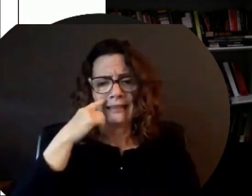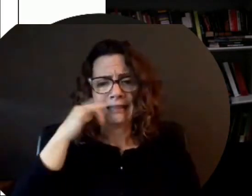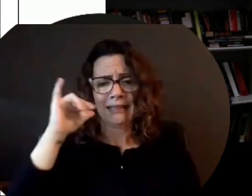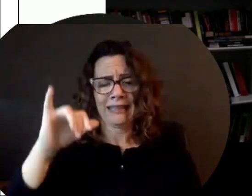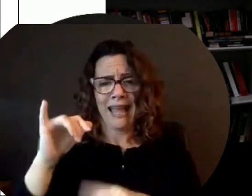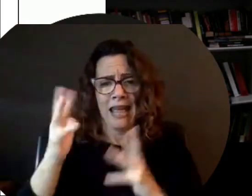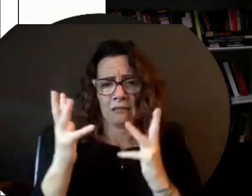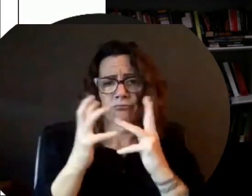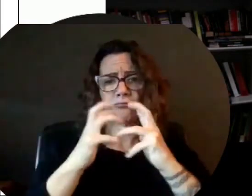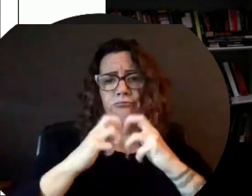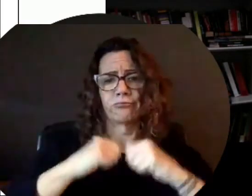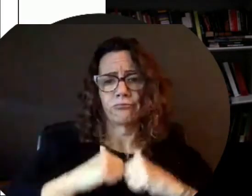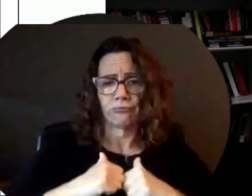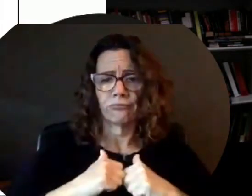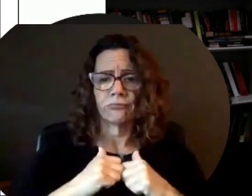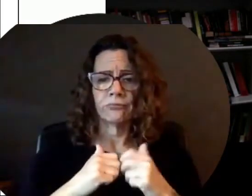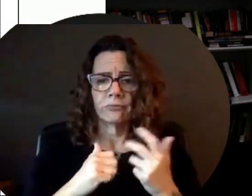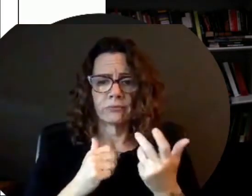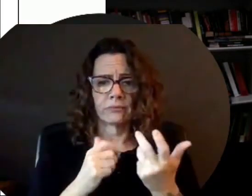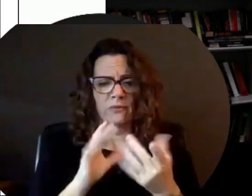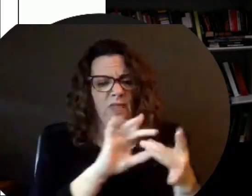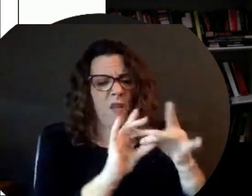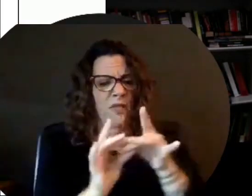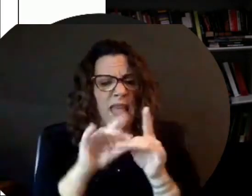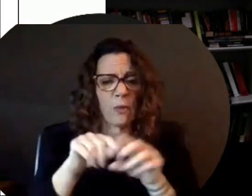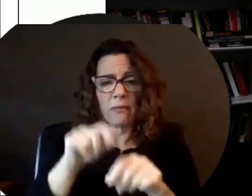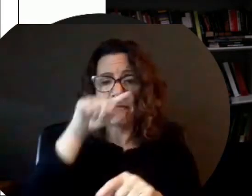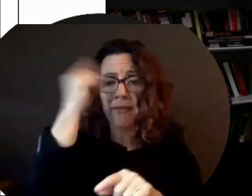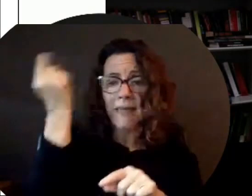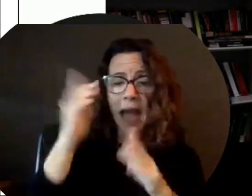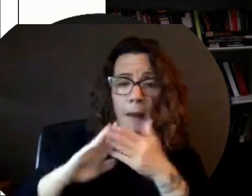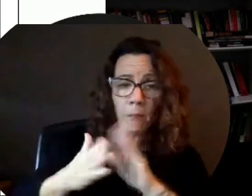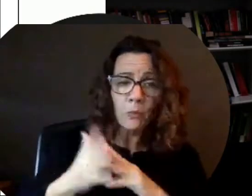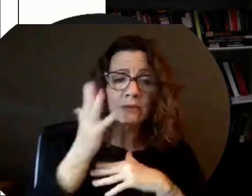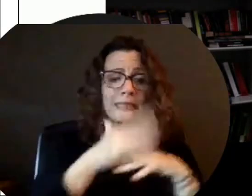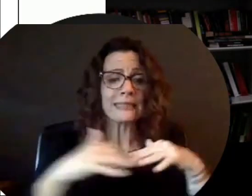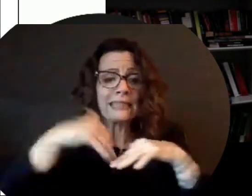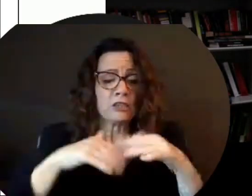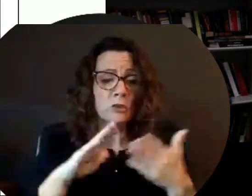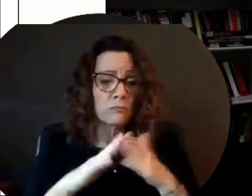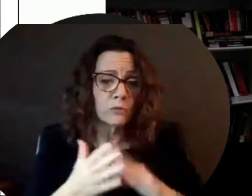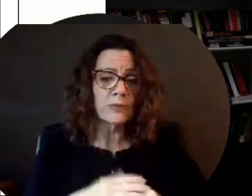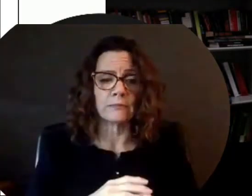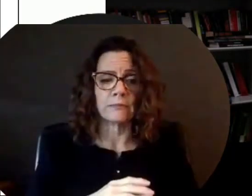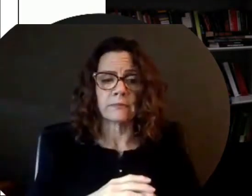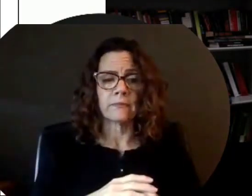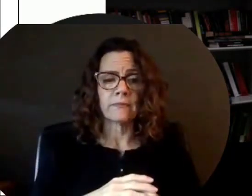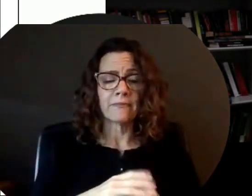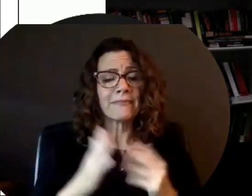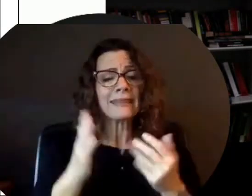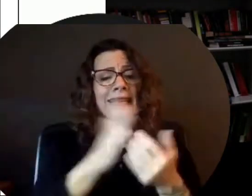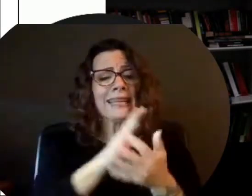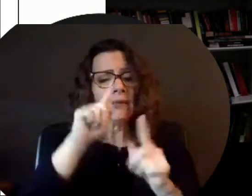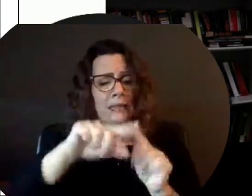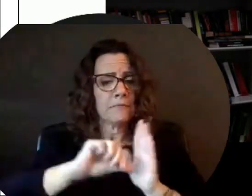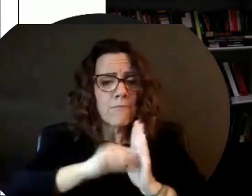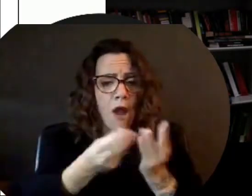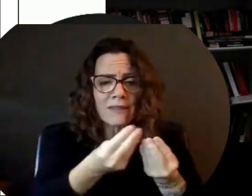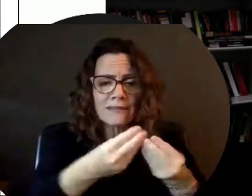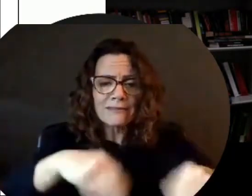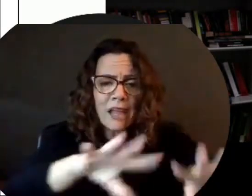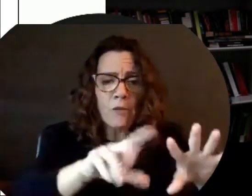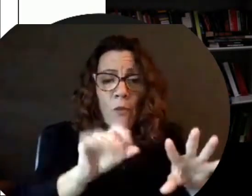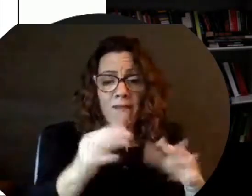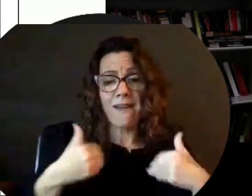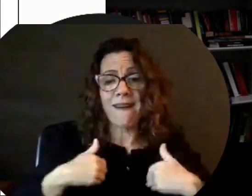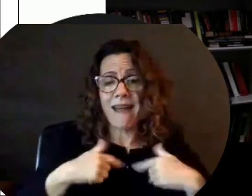and even the kind of marking of the territory of animals as somewhere out over there that can be disposed of, that those are